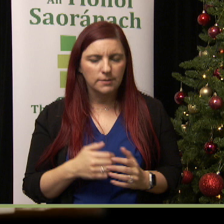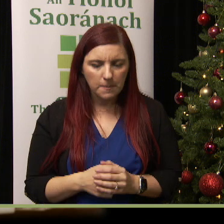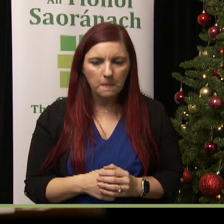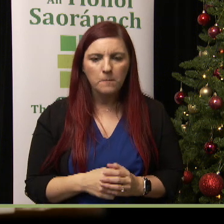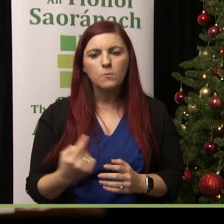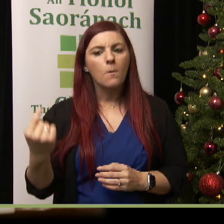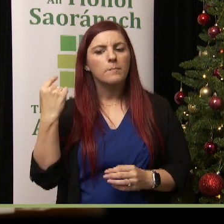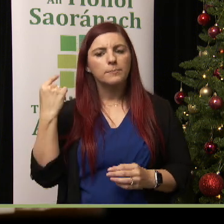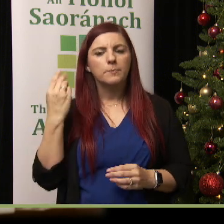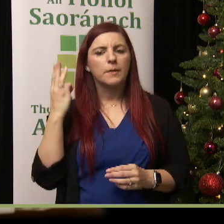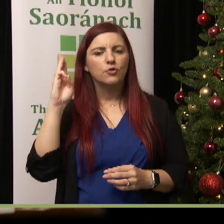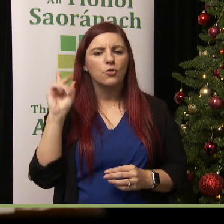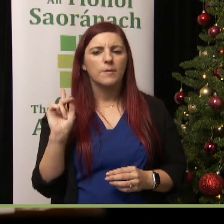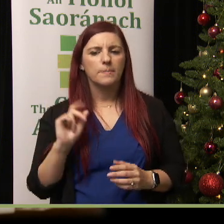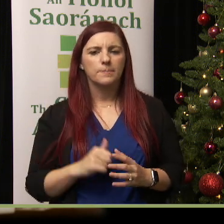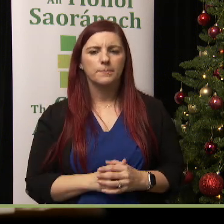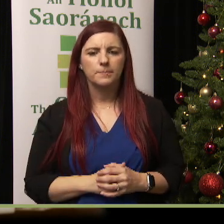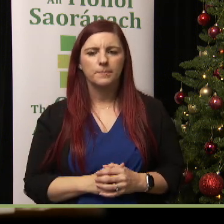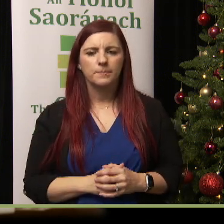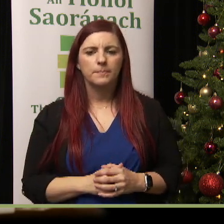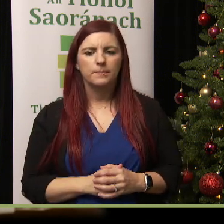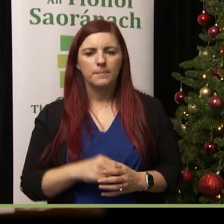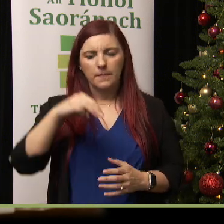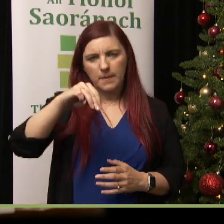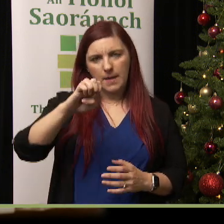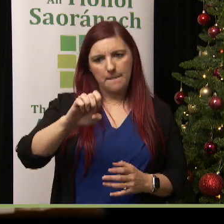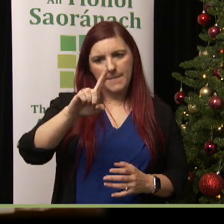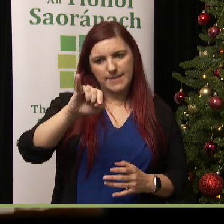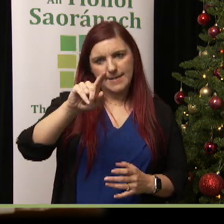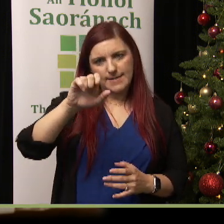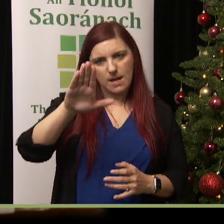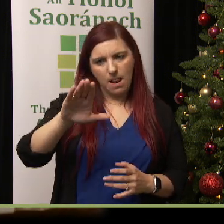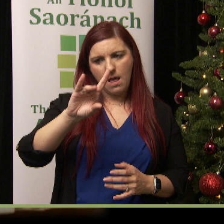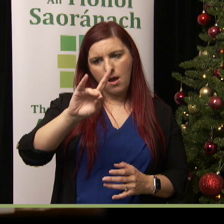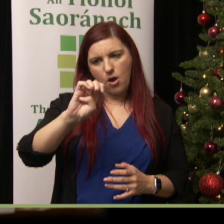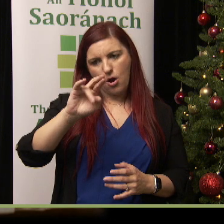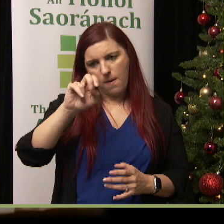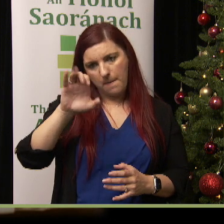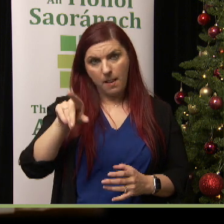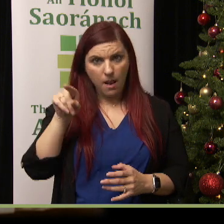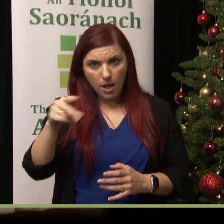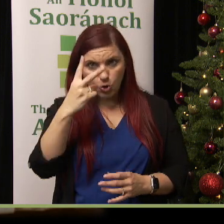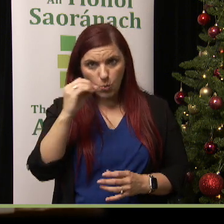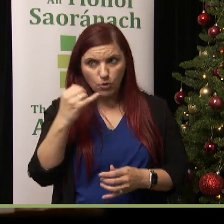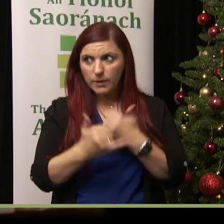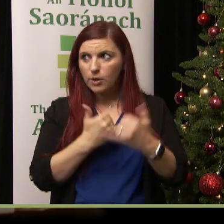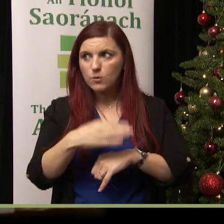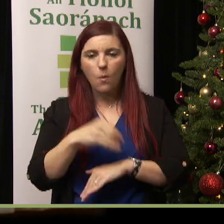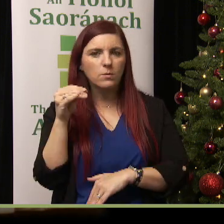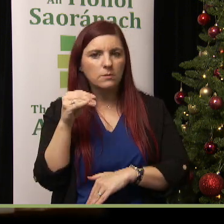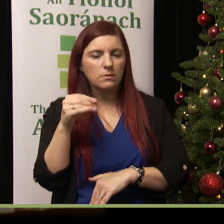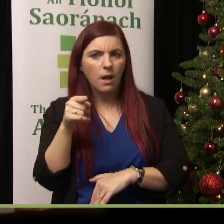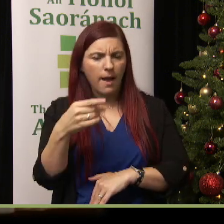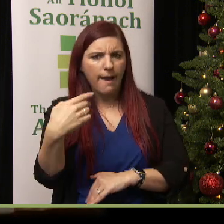is, it's a medicinal herbal, and it's 200 years old, and it